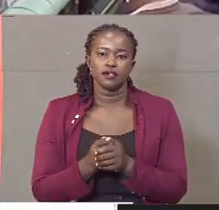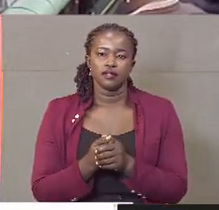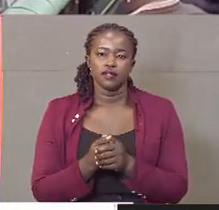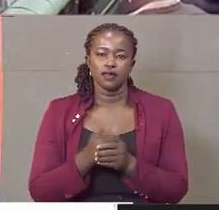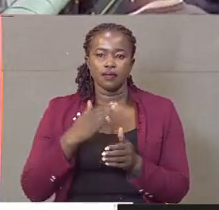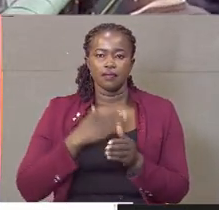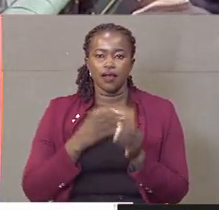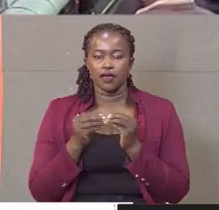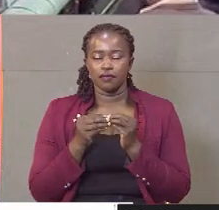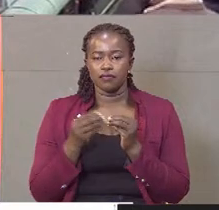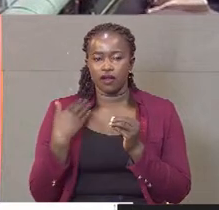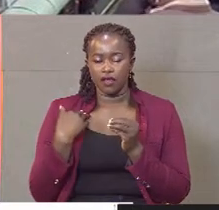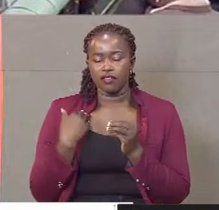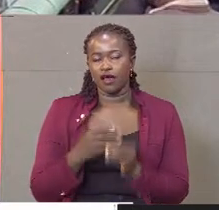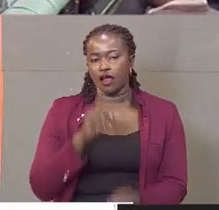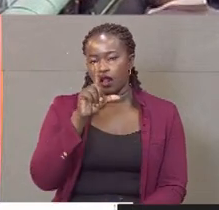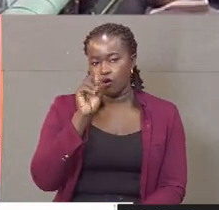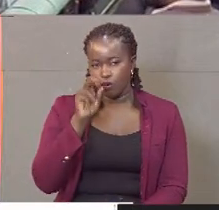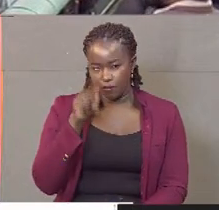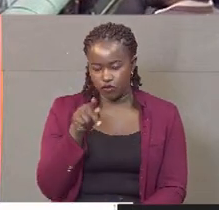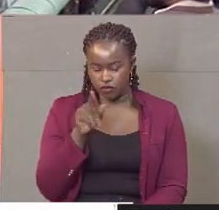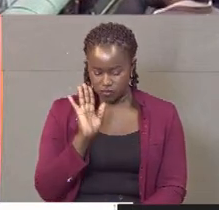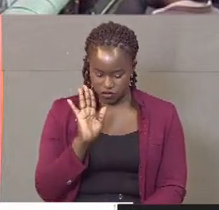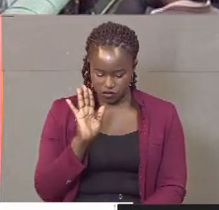my brother, Rob, sorry,